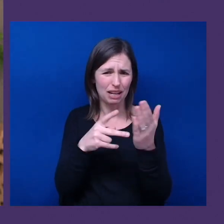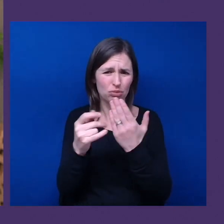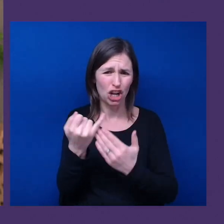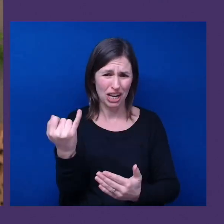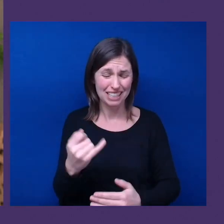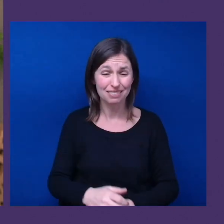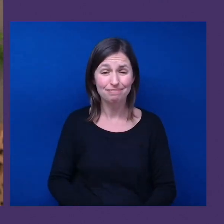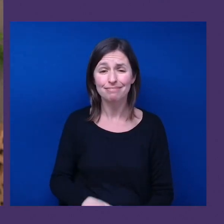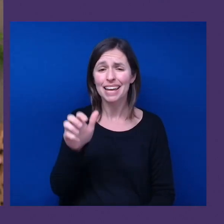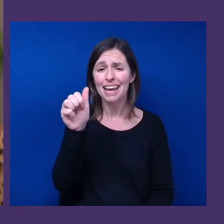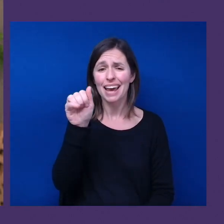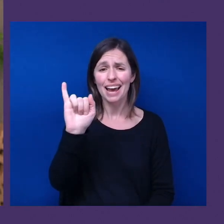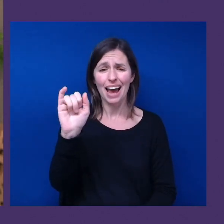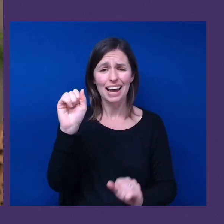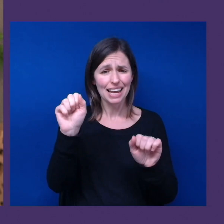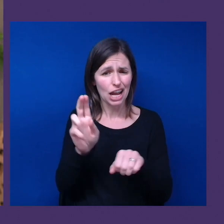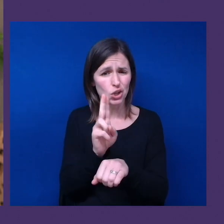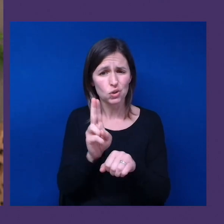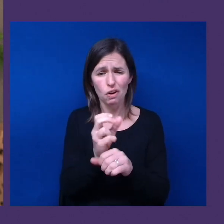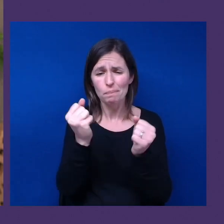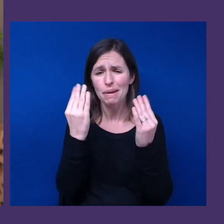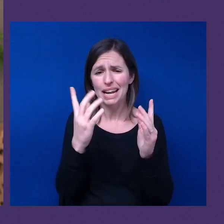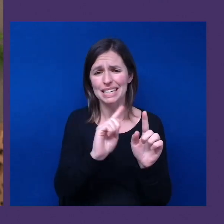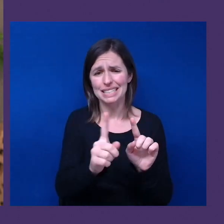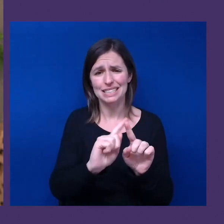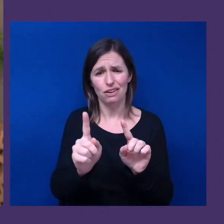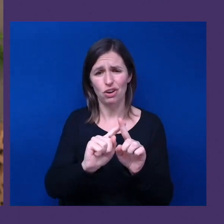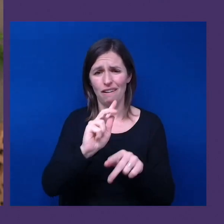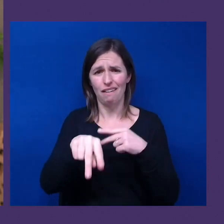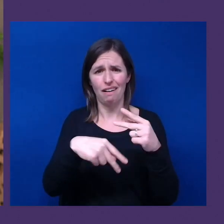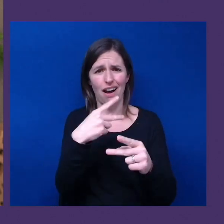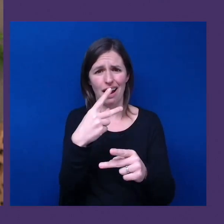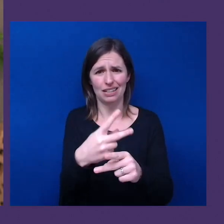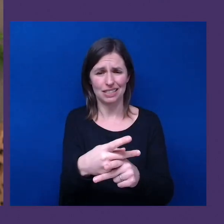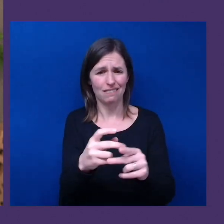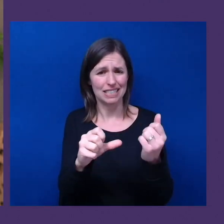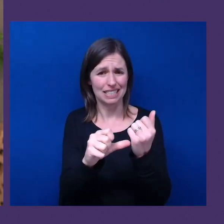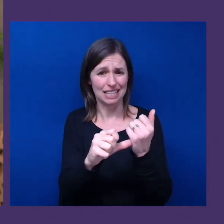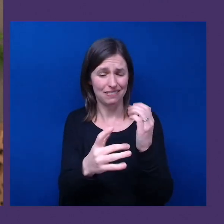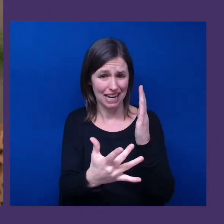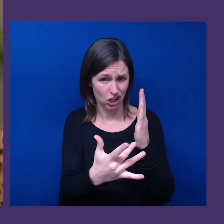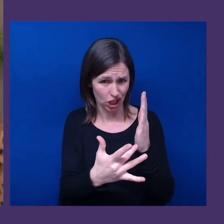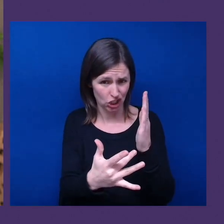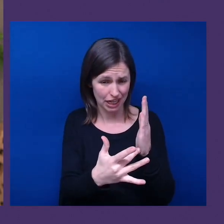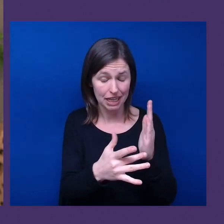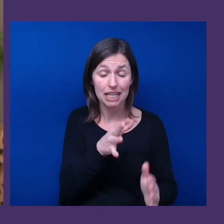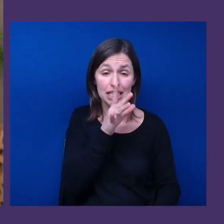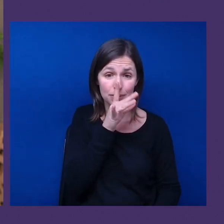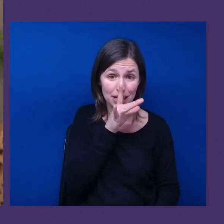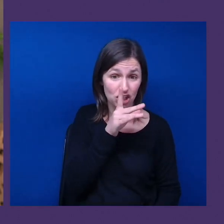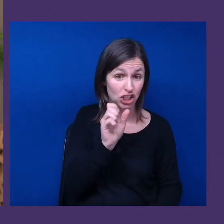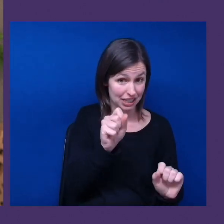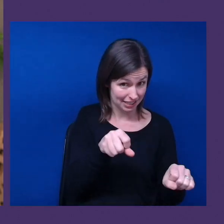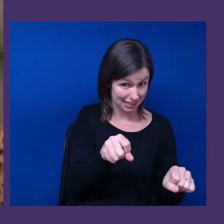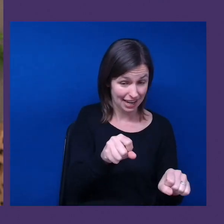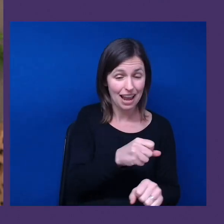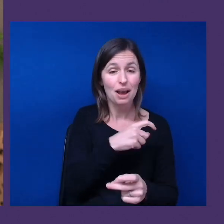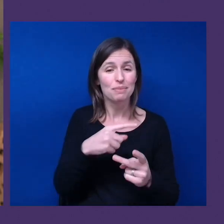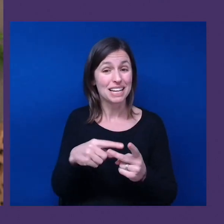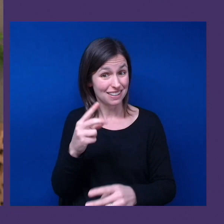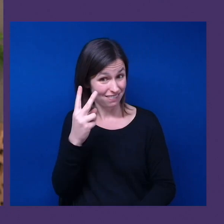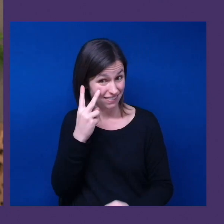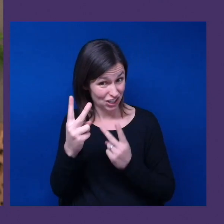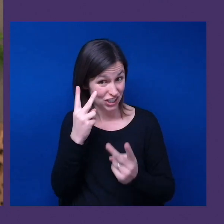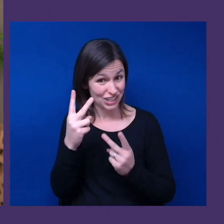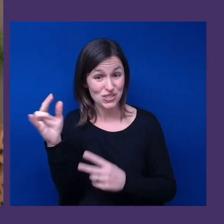assistive technologies, certainly speech, but also vision. One capability that many of you are probably already